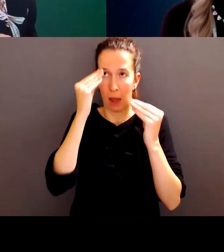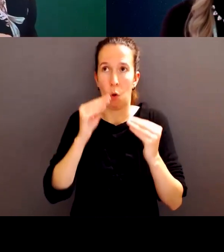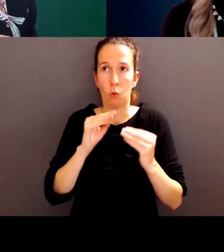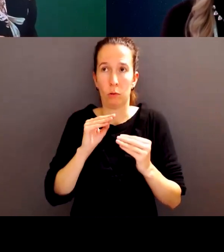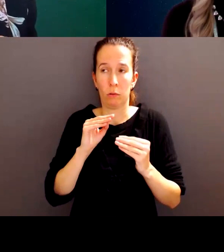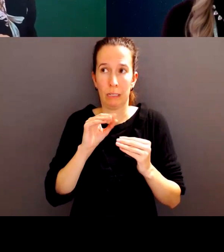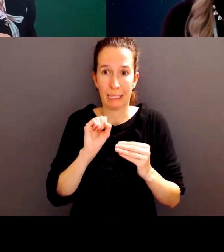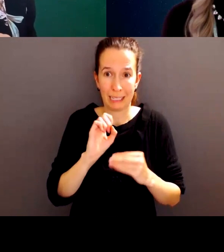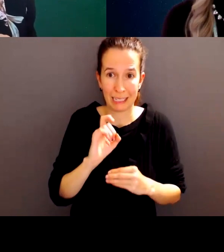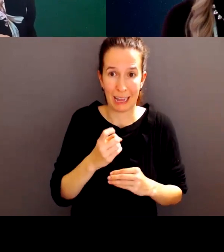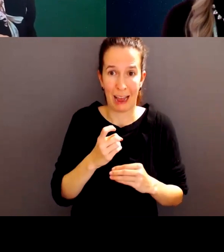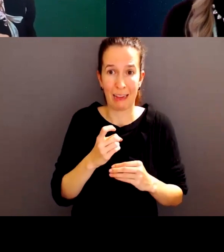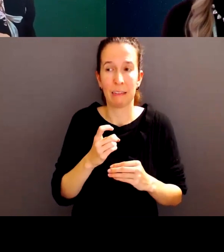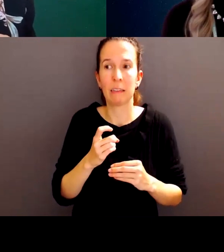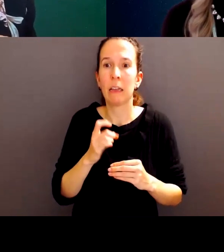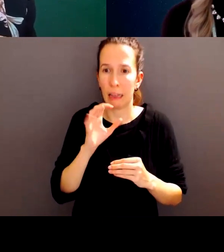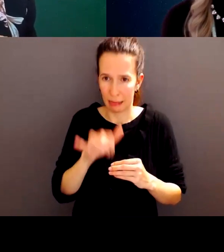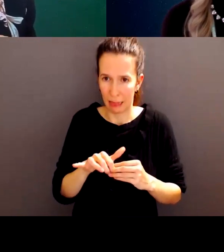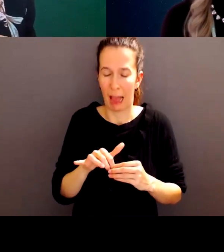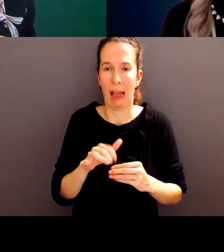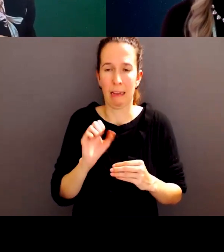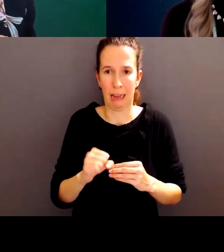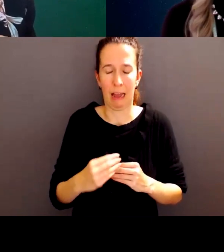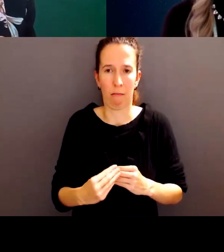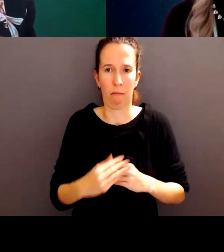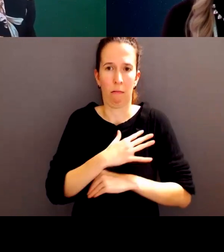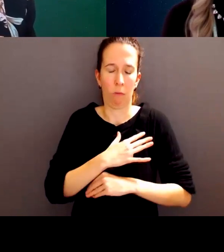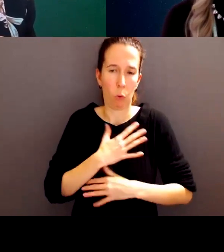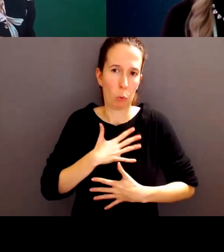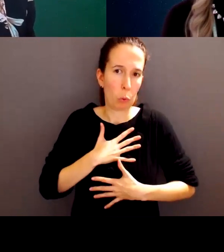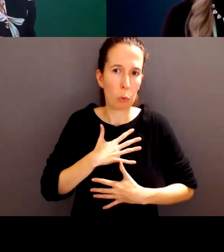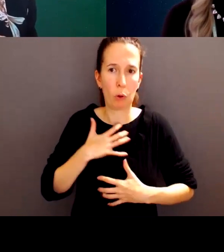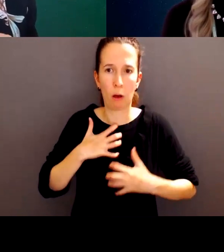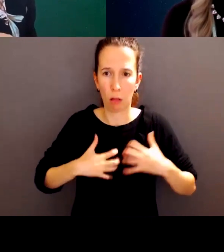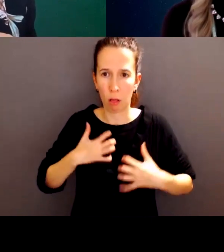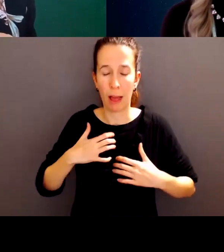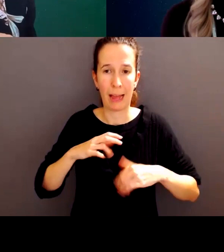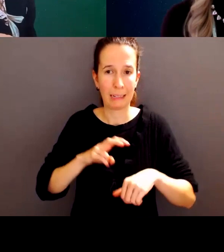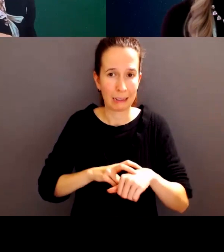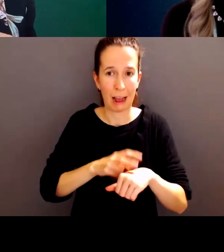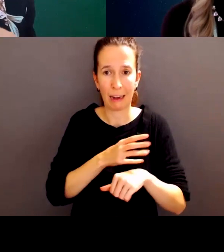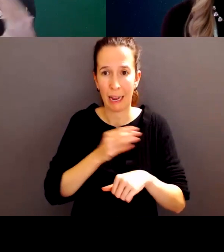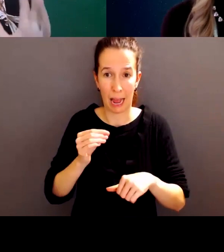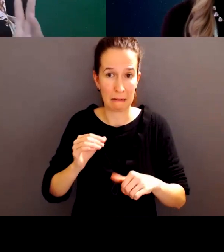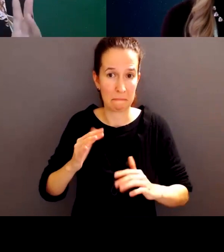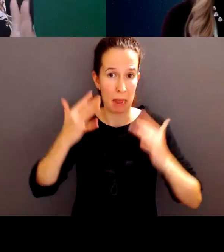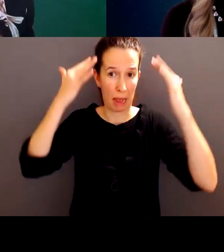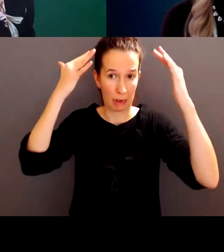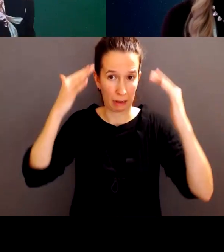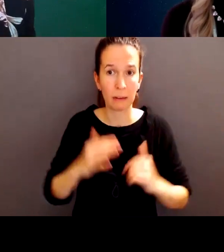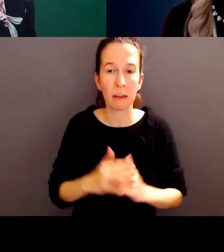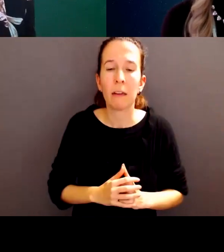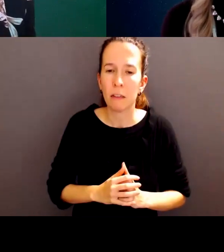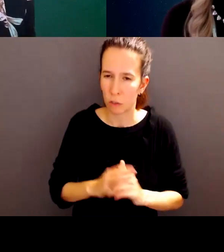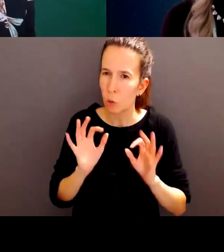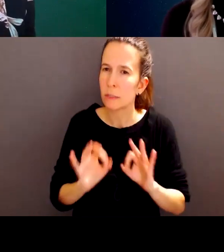is sufficient for eliciting very high levels of anxiety and even panic. And so really important that we